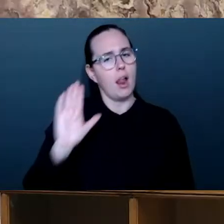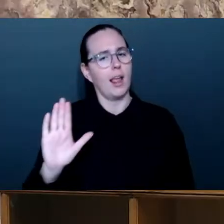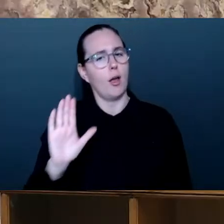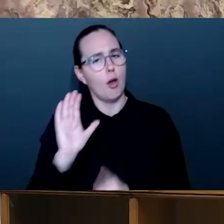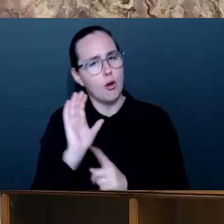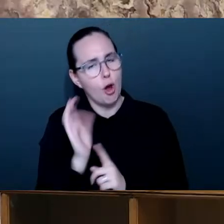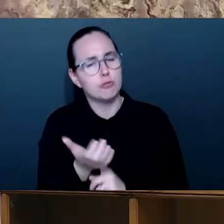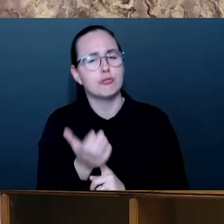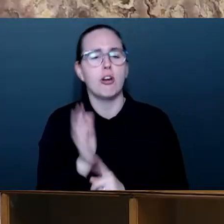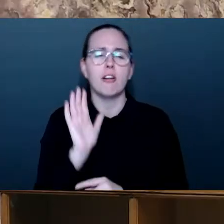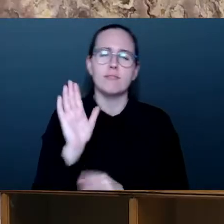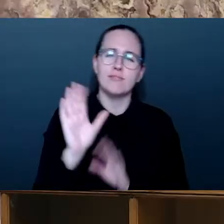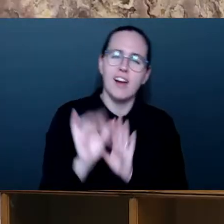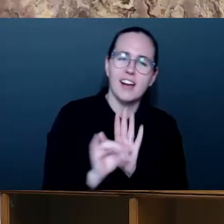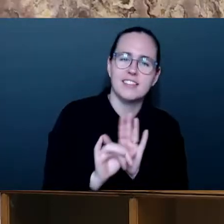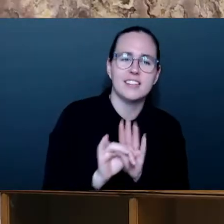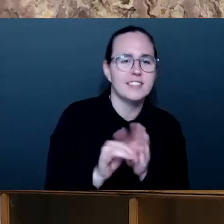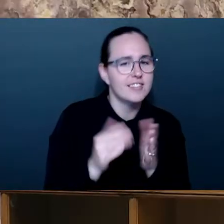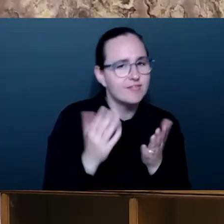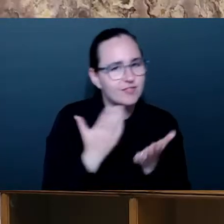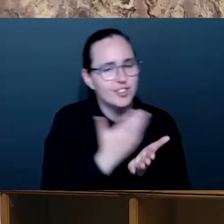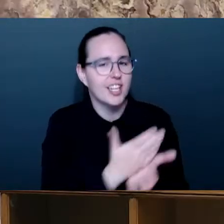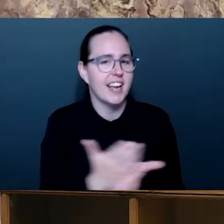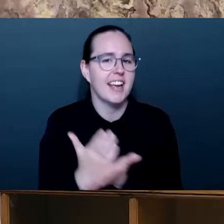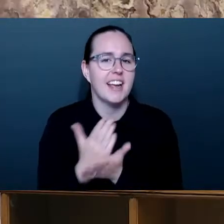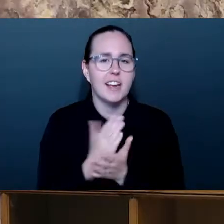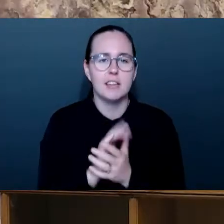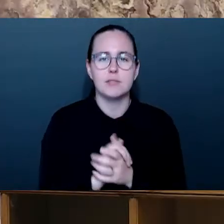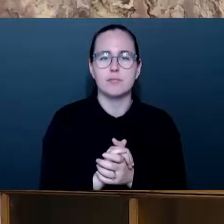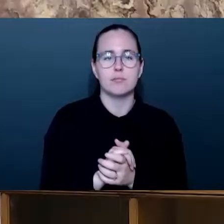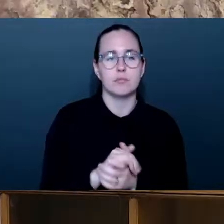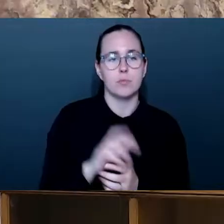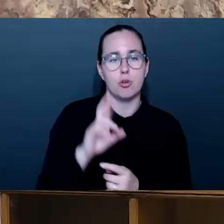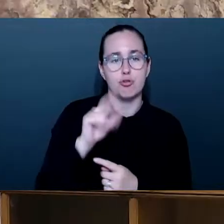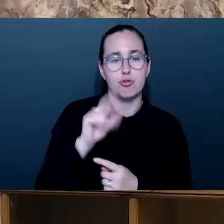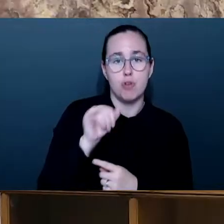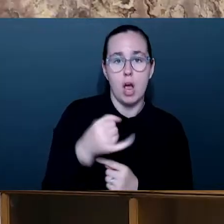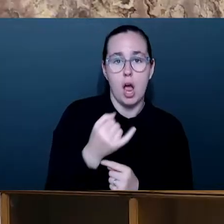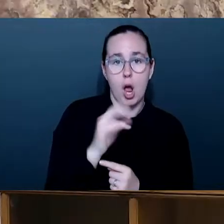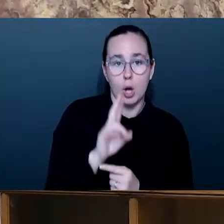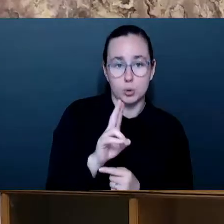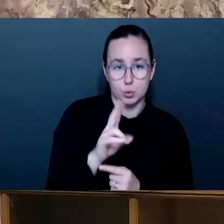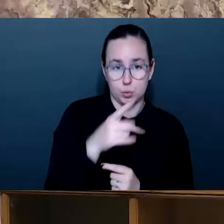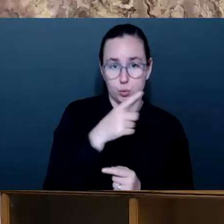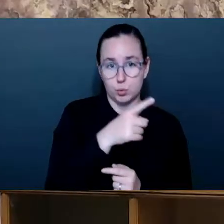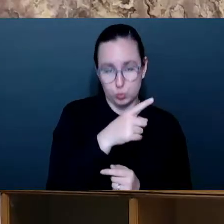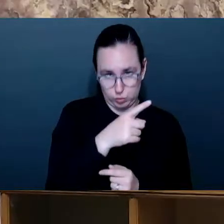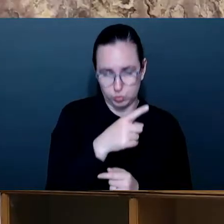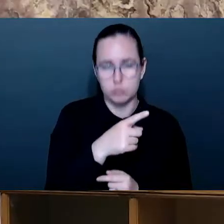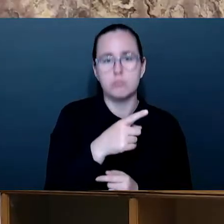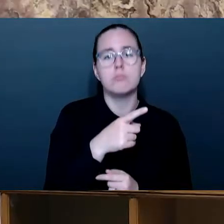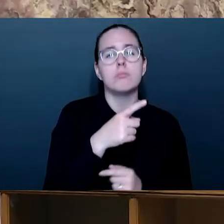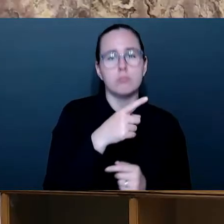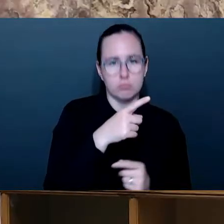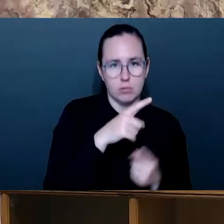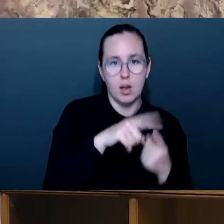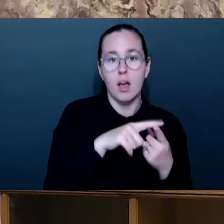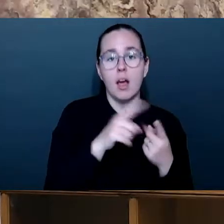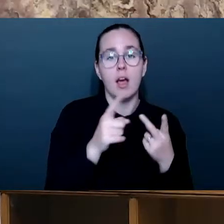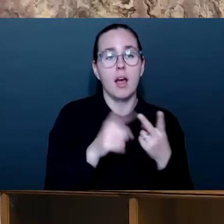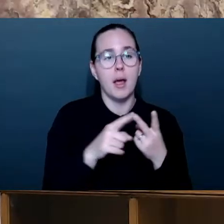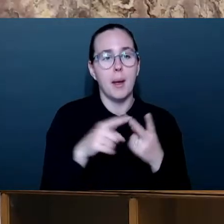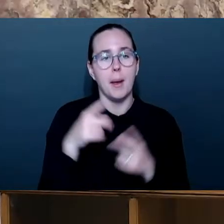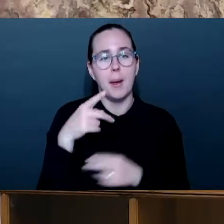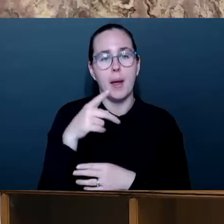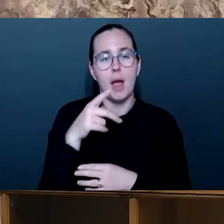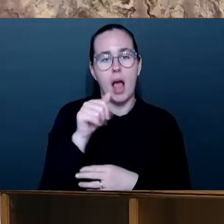Raju Patrai, President of the Society, and his family, Madhu Patrai and Alisha Patrai. And we are